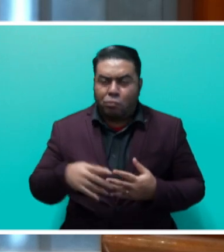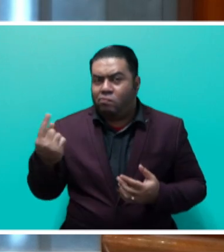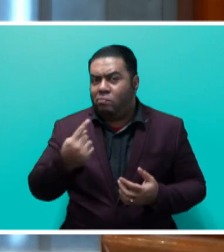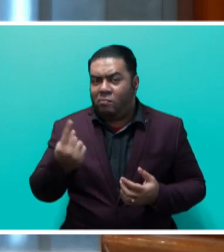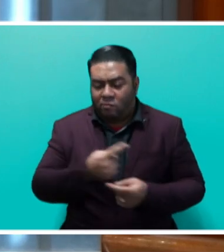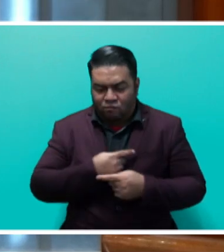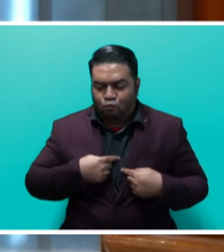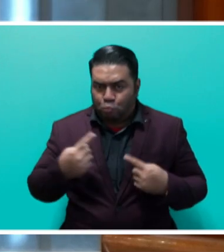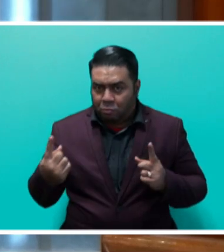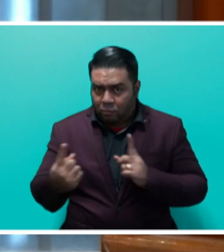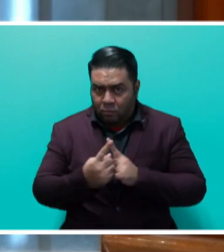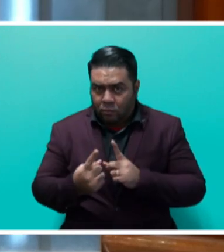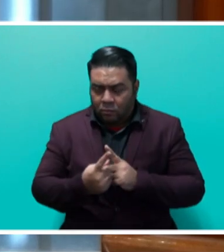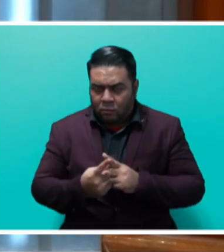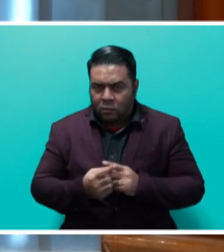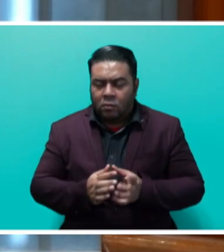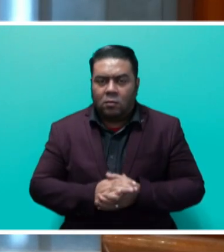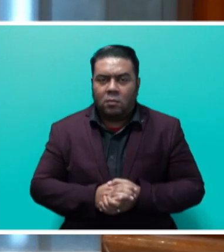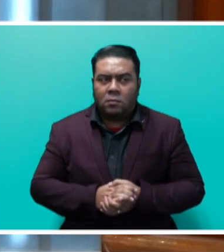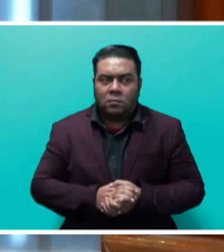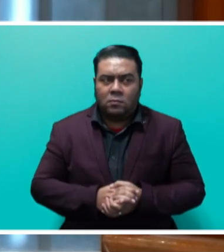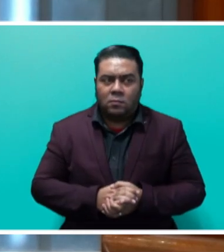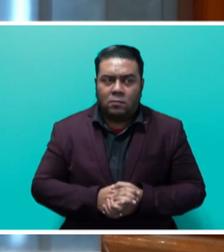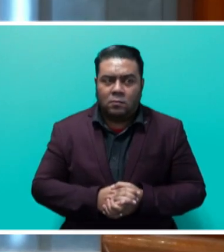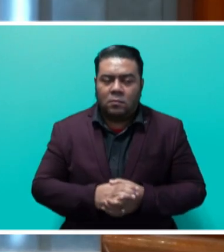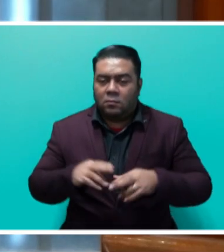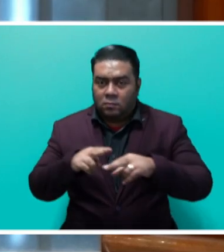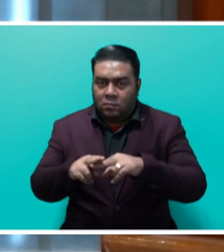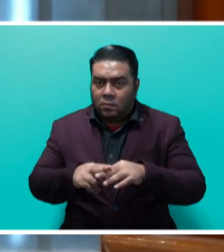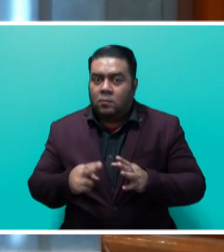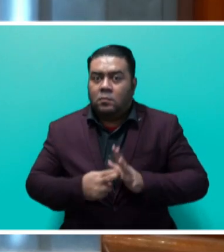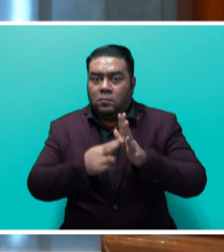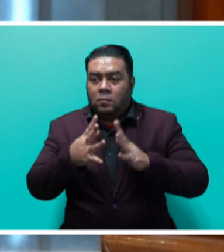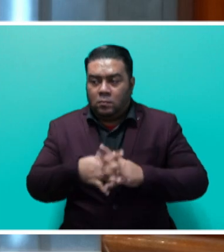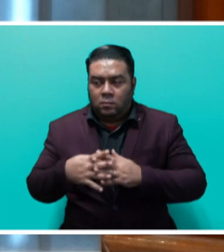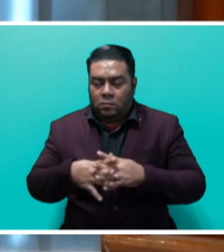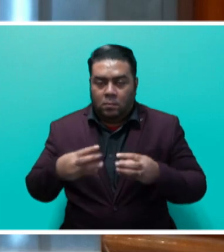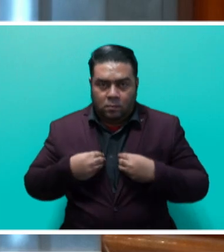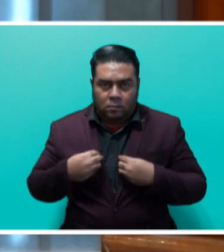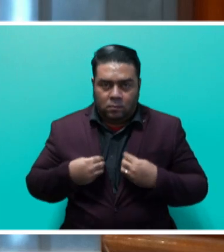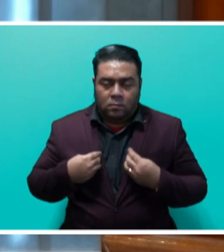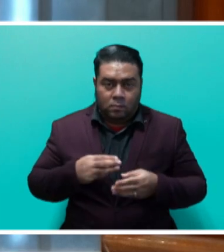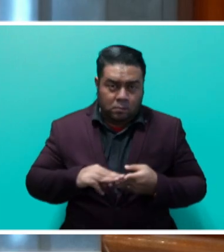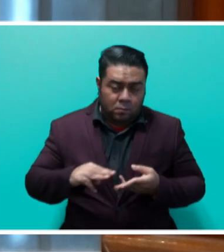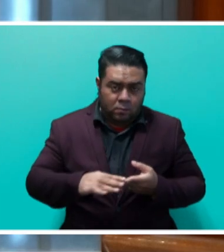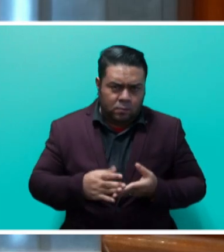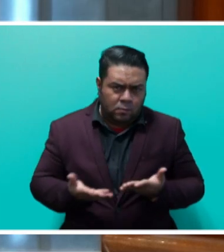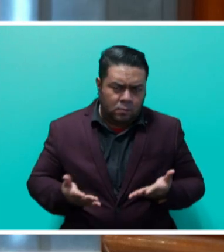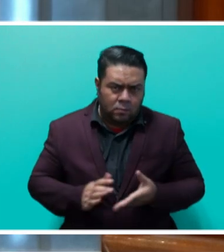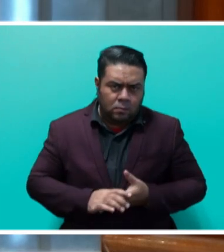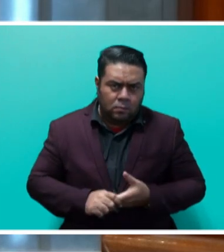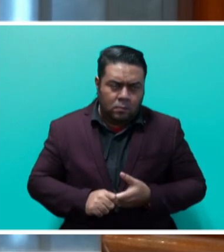met along the margins of the recent Fiji North America business mission. During the mission in